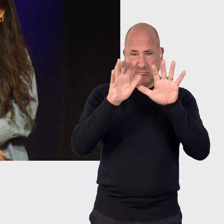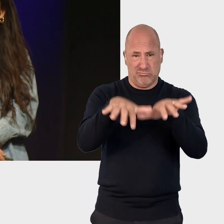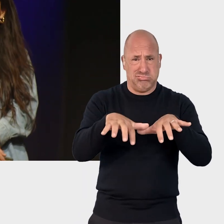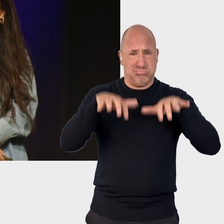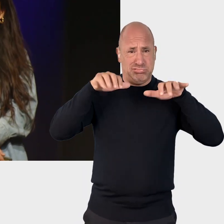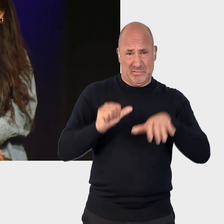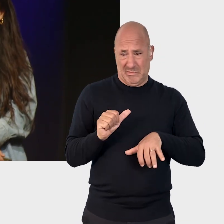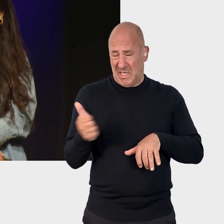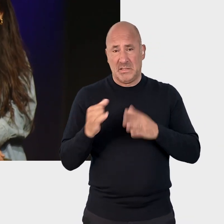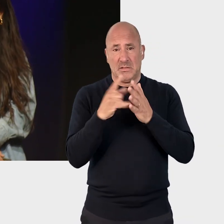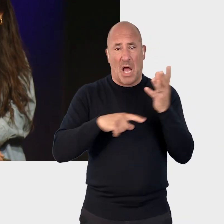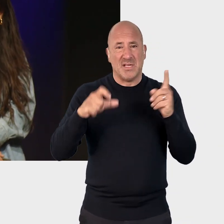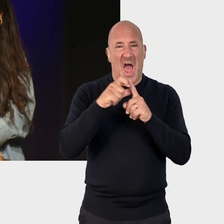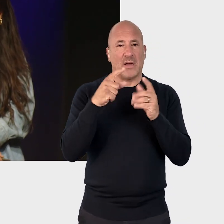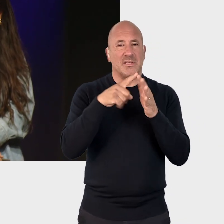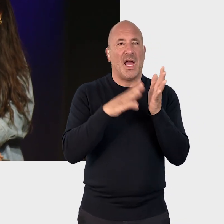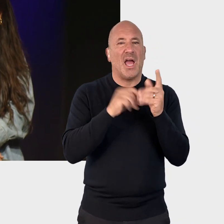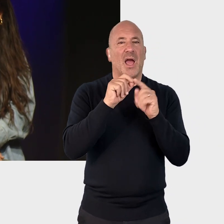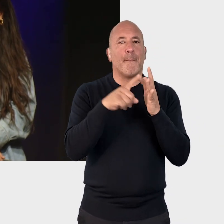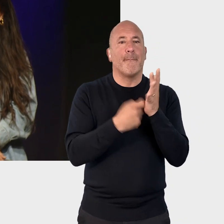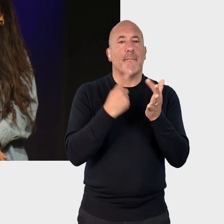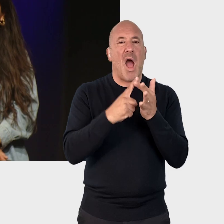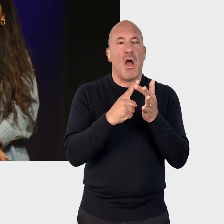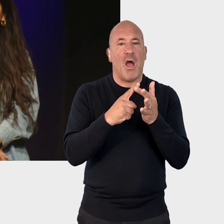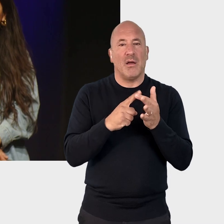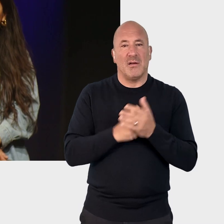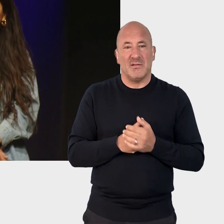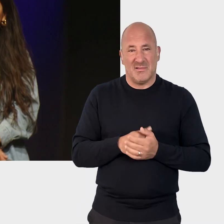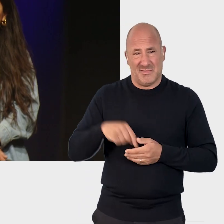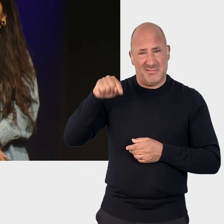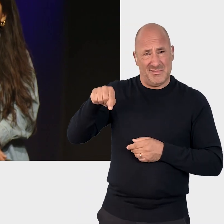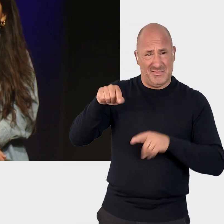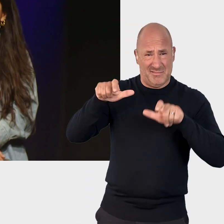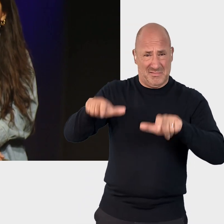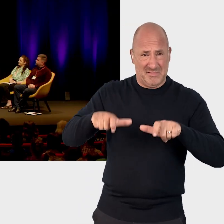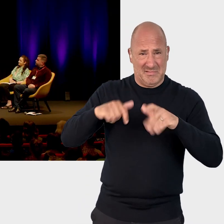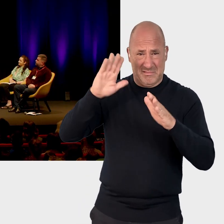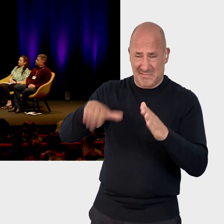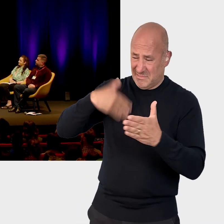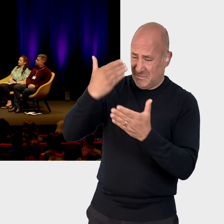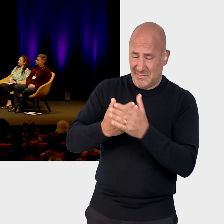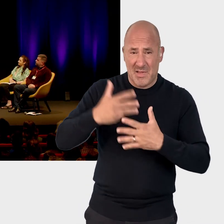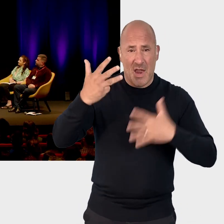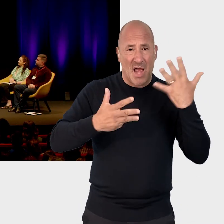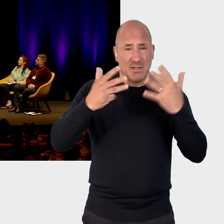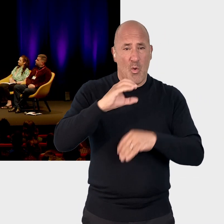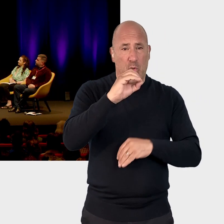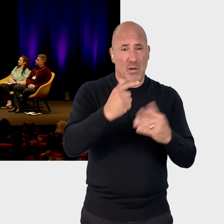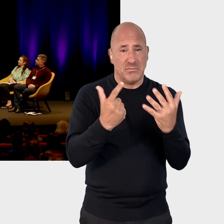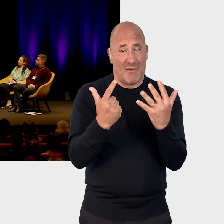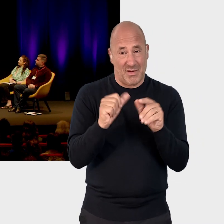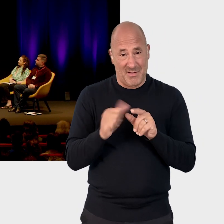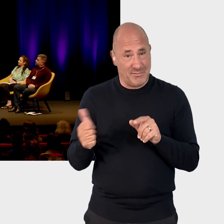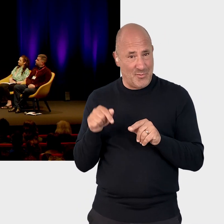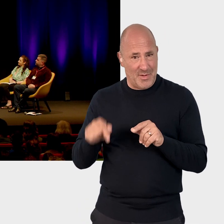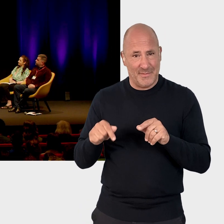2021. It's an Arts Council England funded, purpose-built auditorium that stands right next door to the Sunderland Empire, which is the